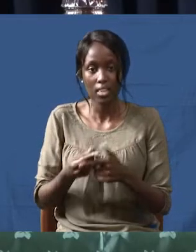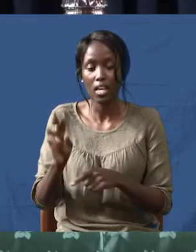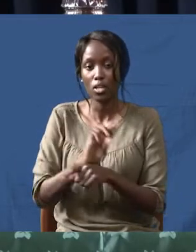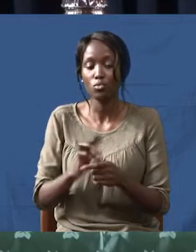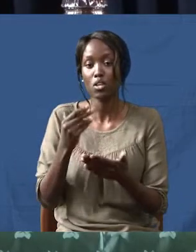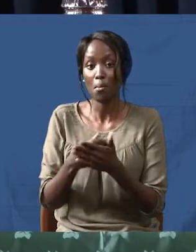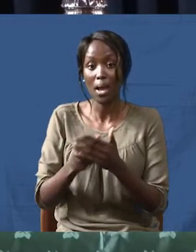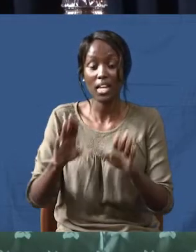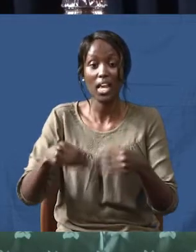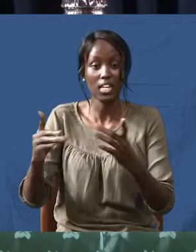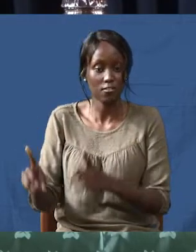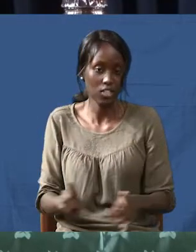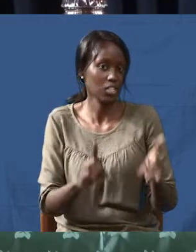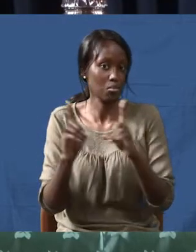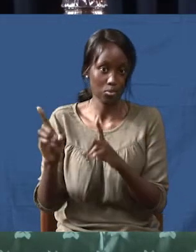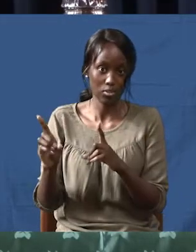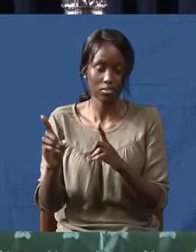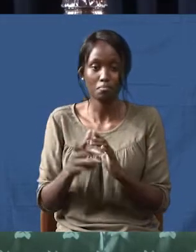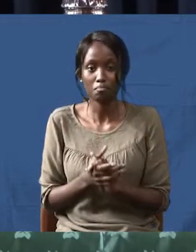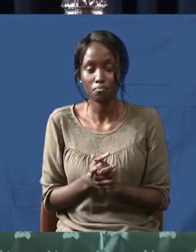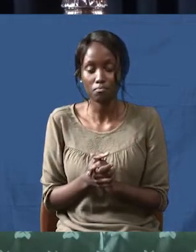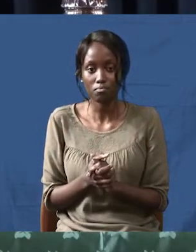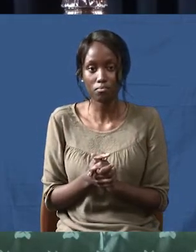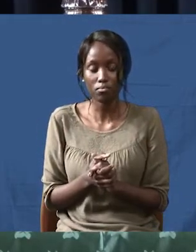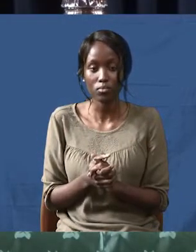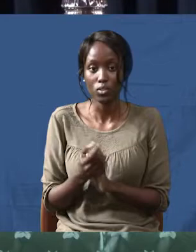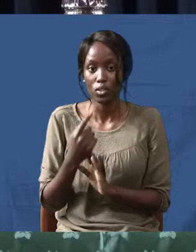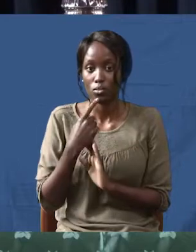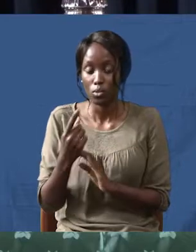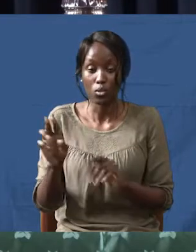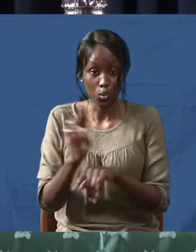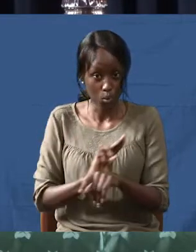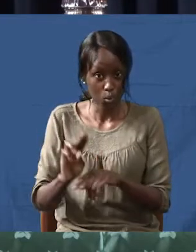at the feet of the apostles. He